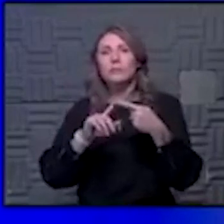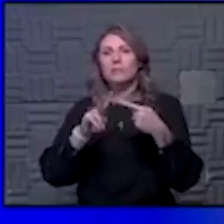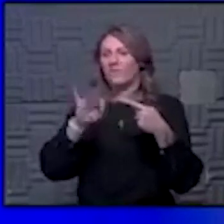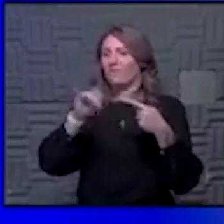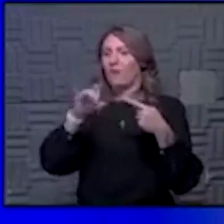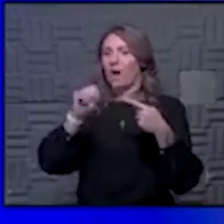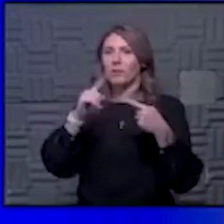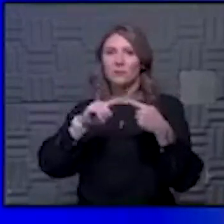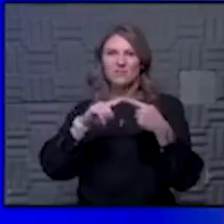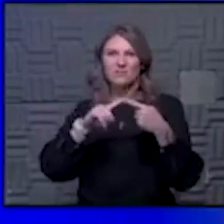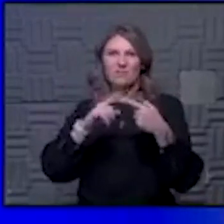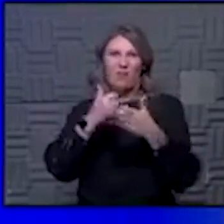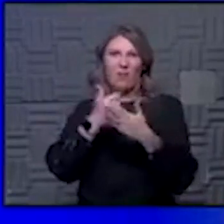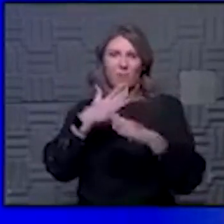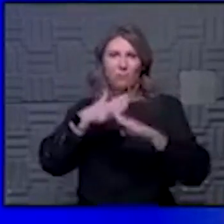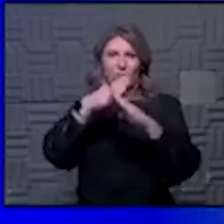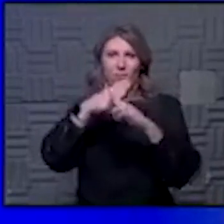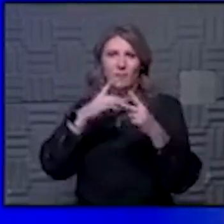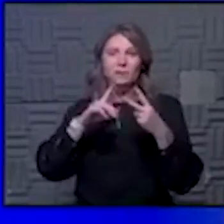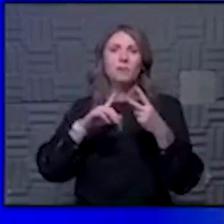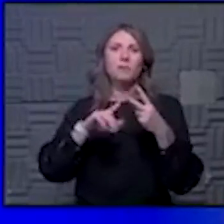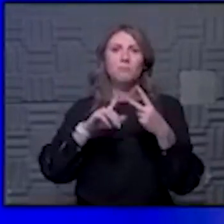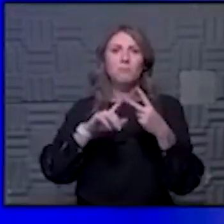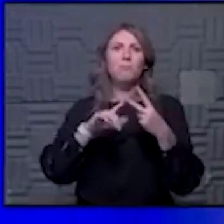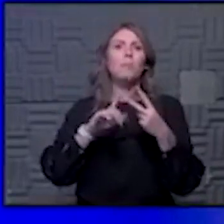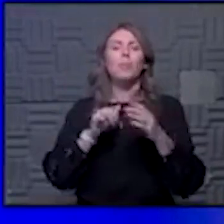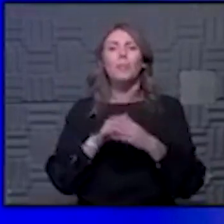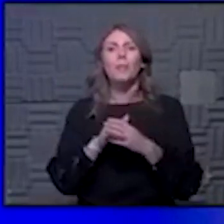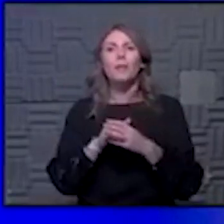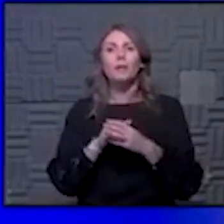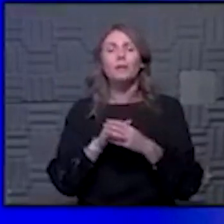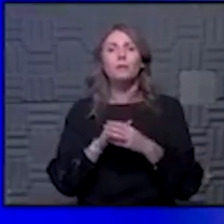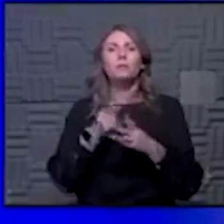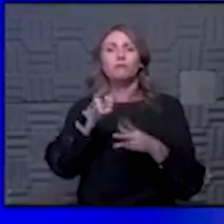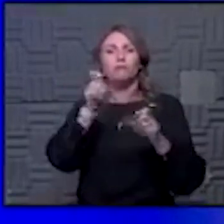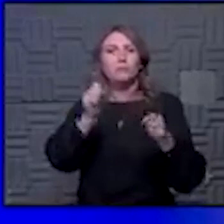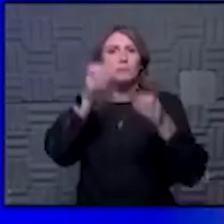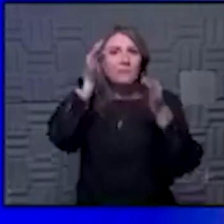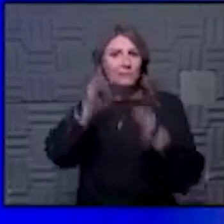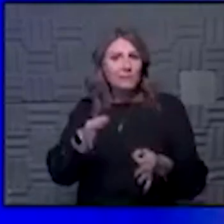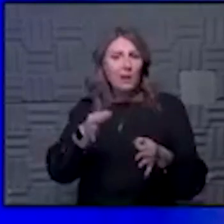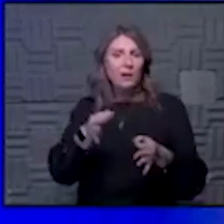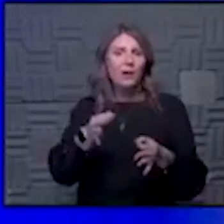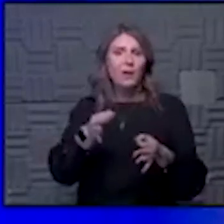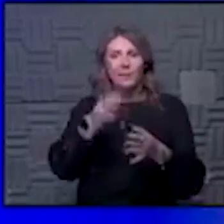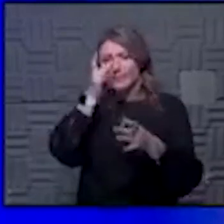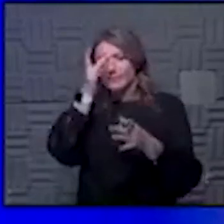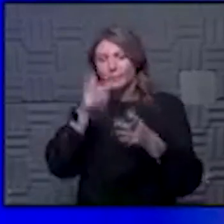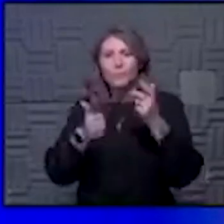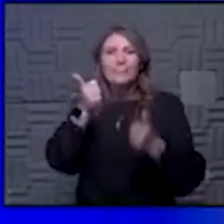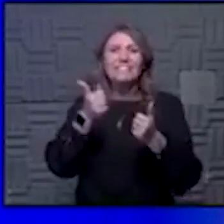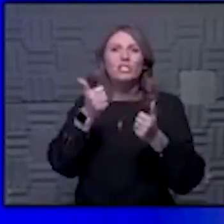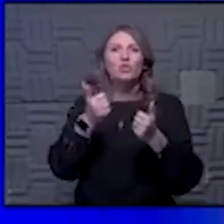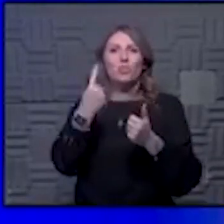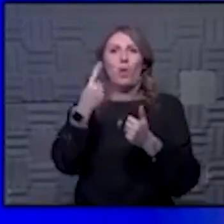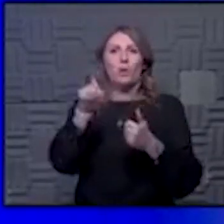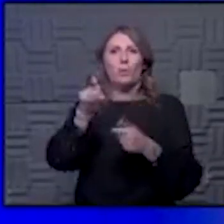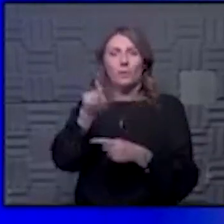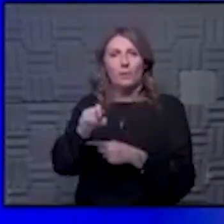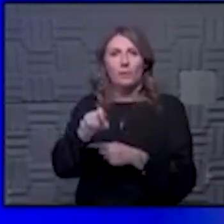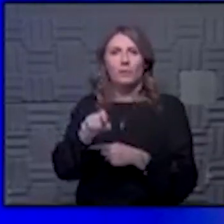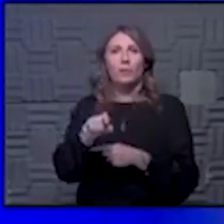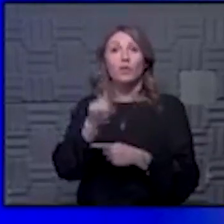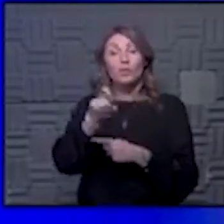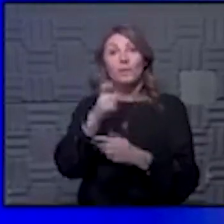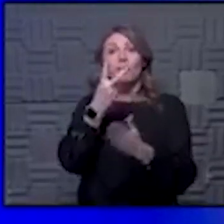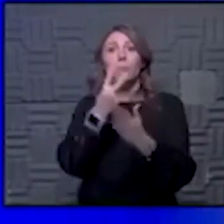protect against that. So talk with your healthcare providers, and you can decide and determine which exactly one you need. You